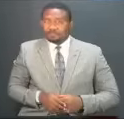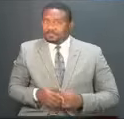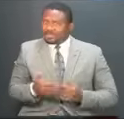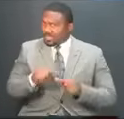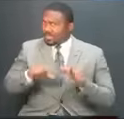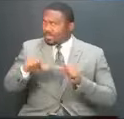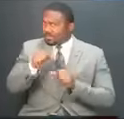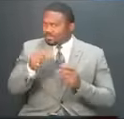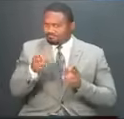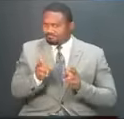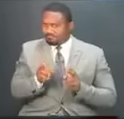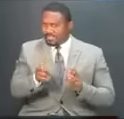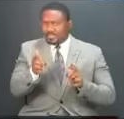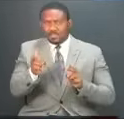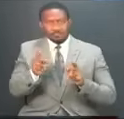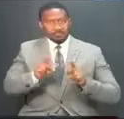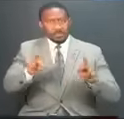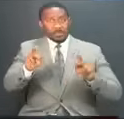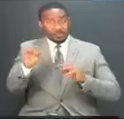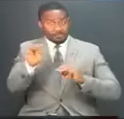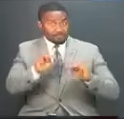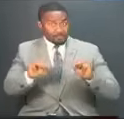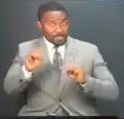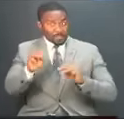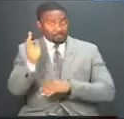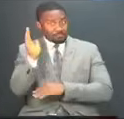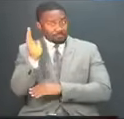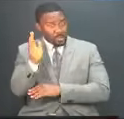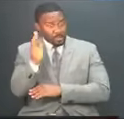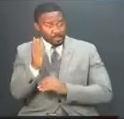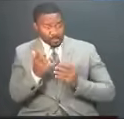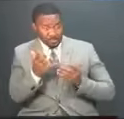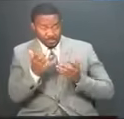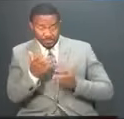public matters. Mr. Speaker,